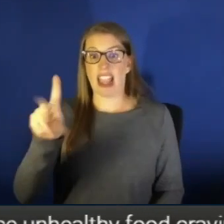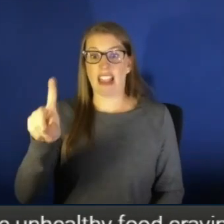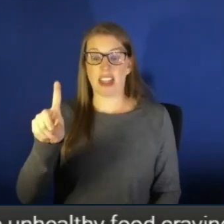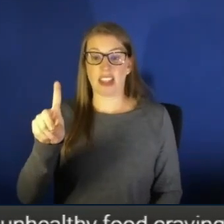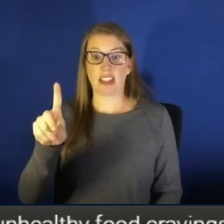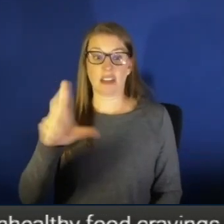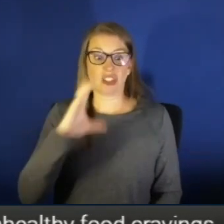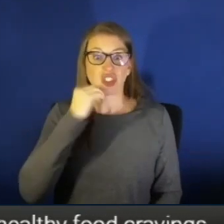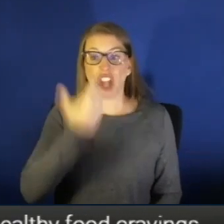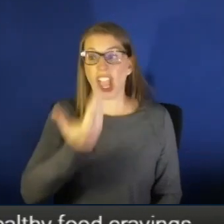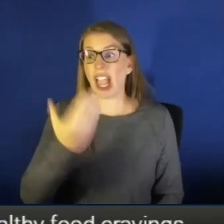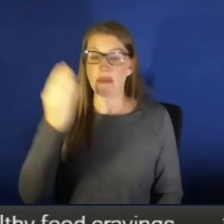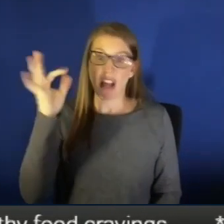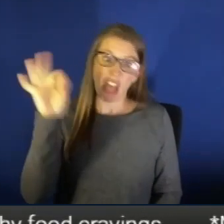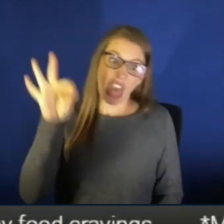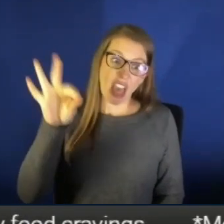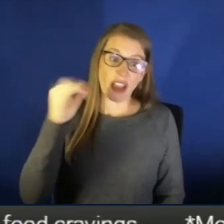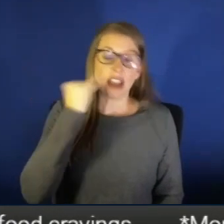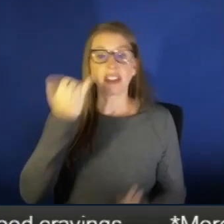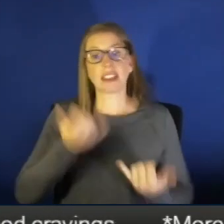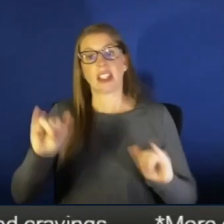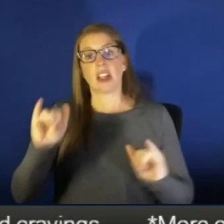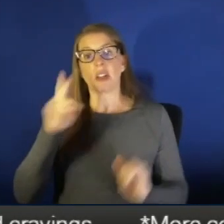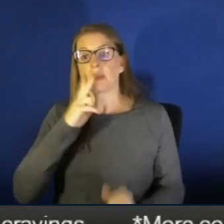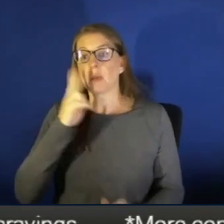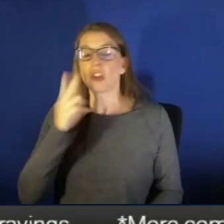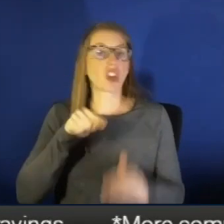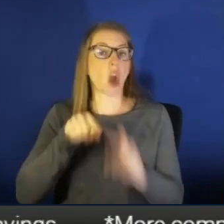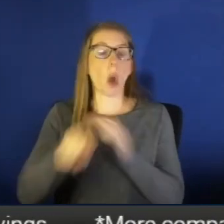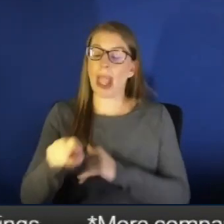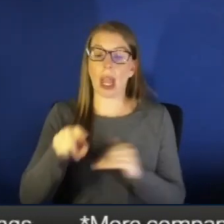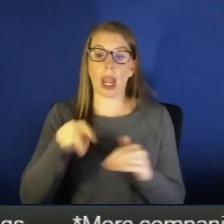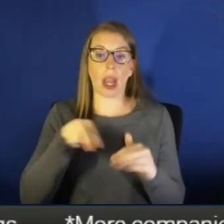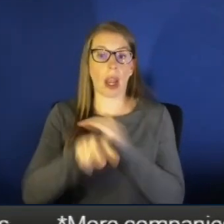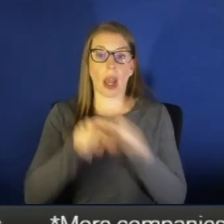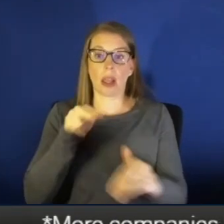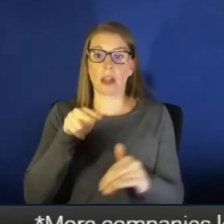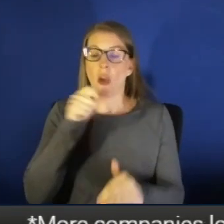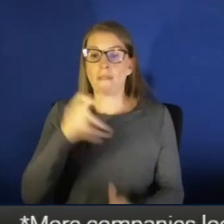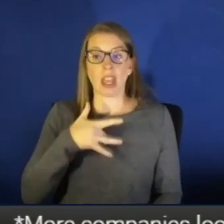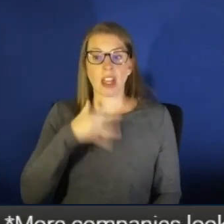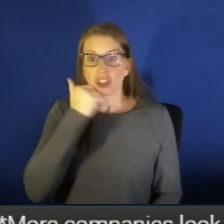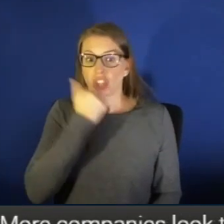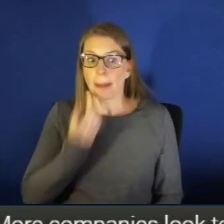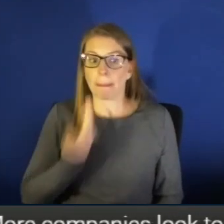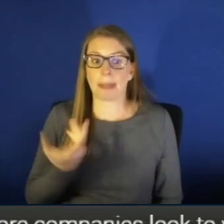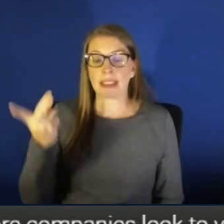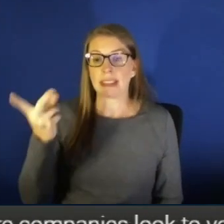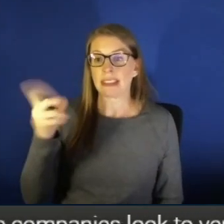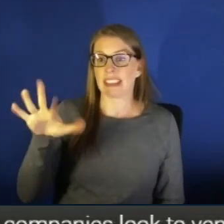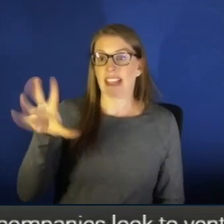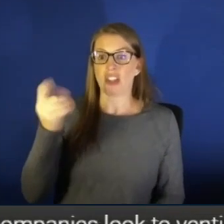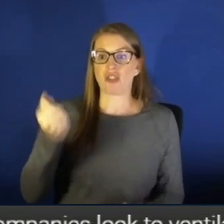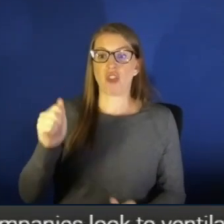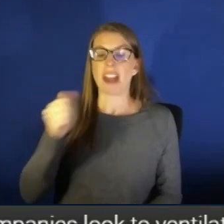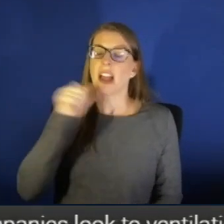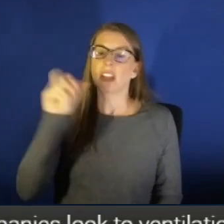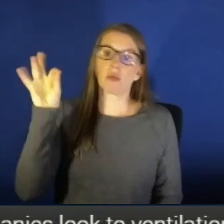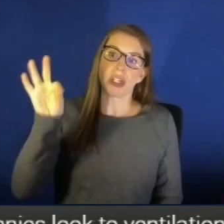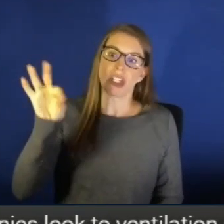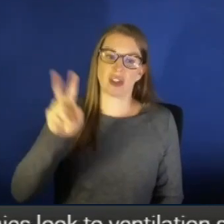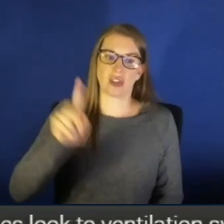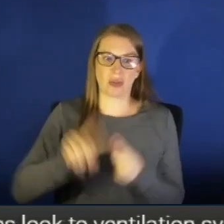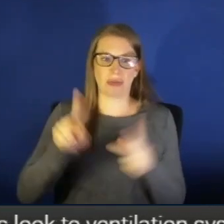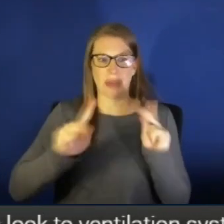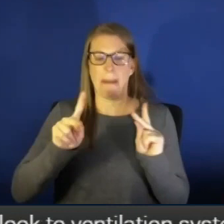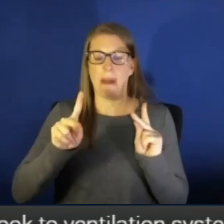if you still smoke. Just get in and do it and don't feel ashamed. David, that's where I want to bring you in. You said you try not to preach to people, but it's hard not to preach